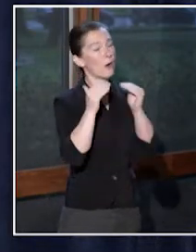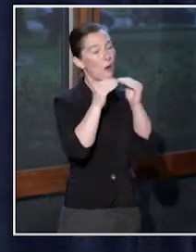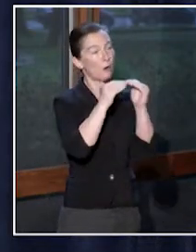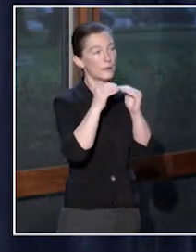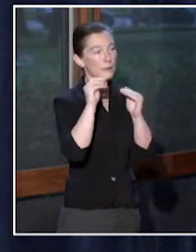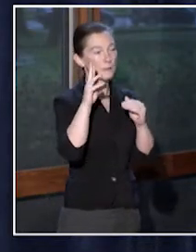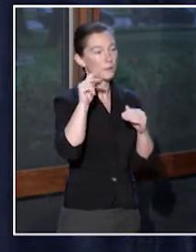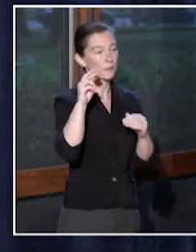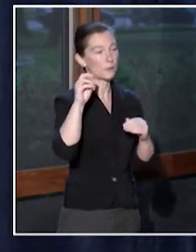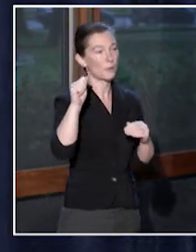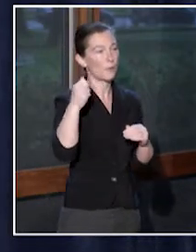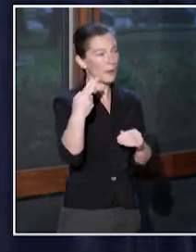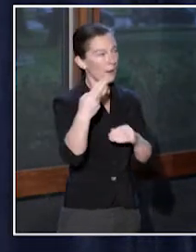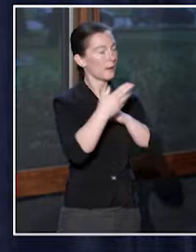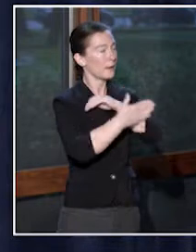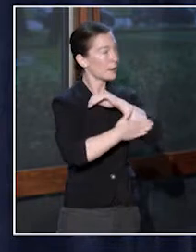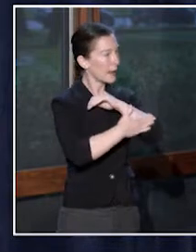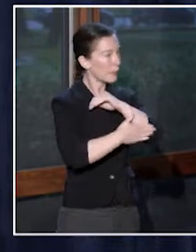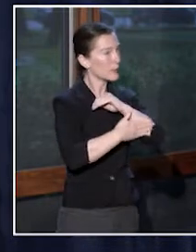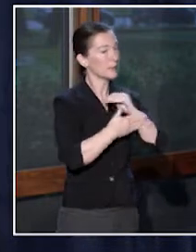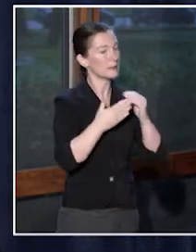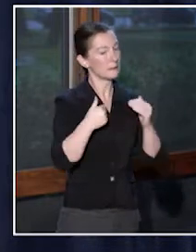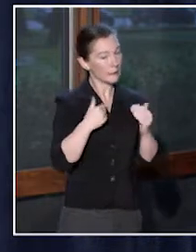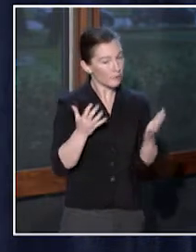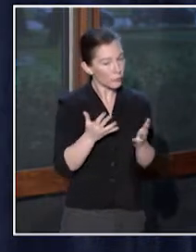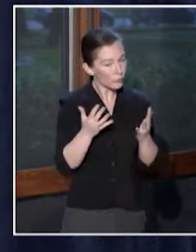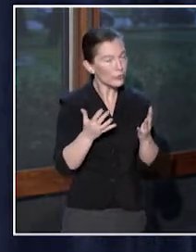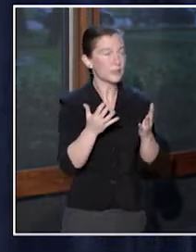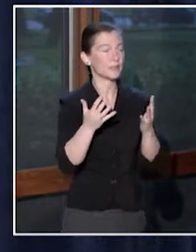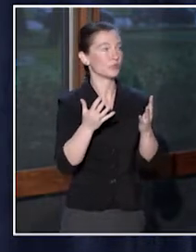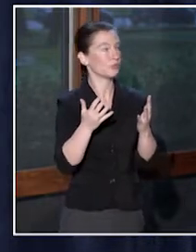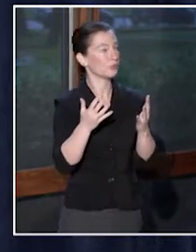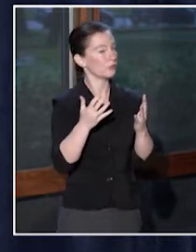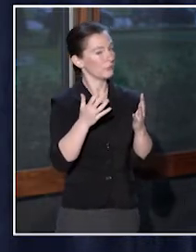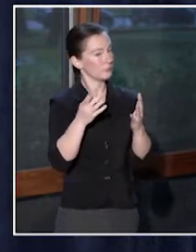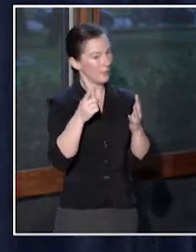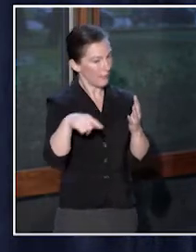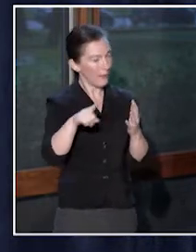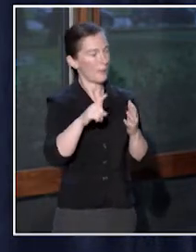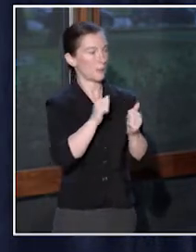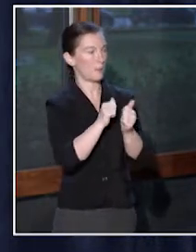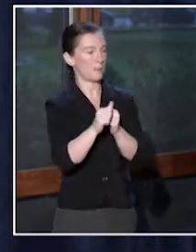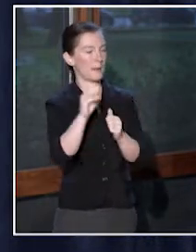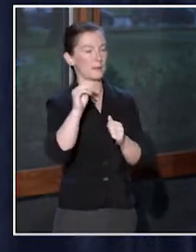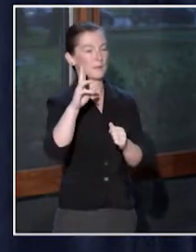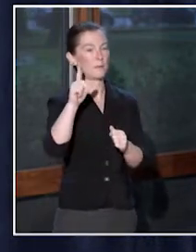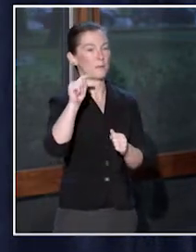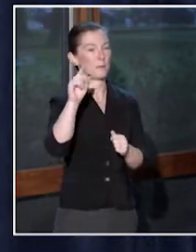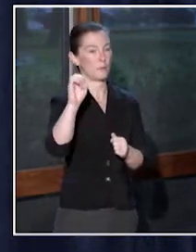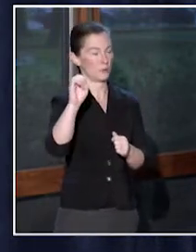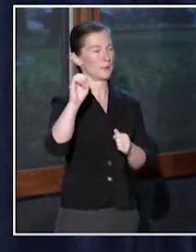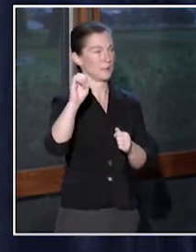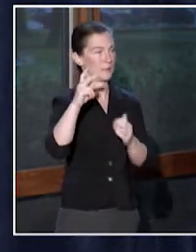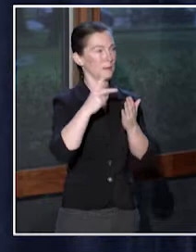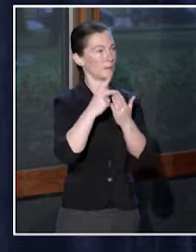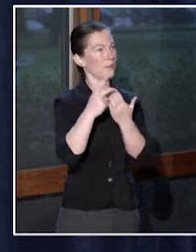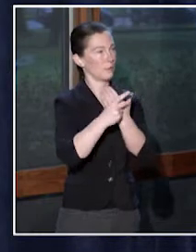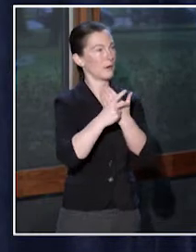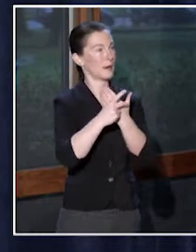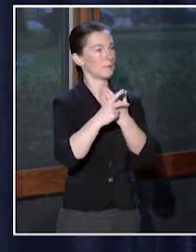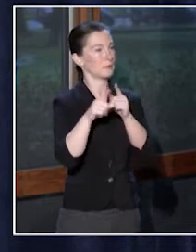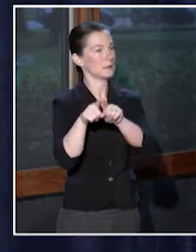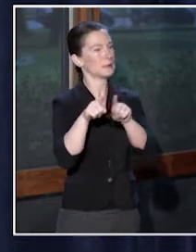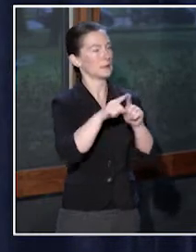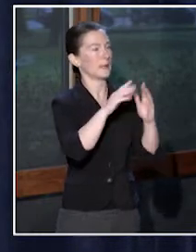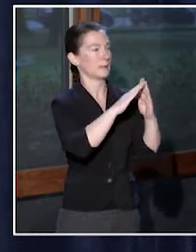good hard look at this. I'd like to encourage them to also pass the multi-program at the same levels that the City Council